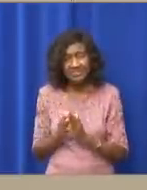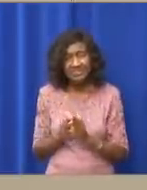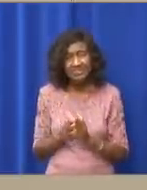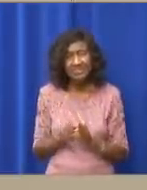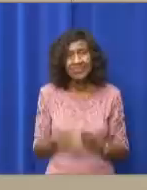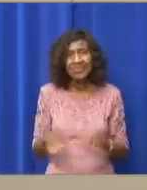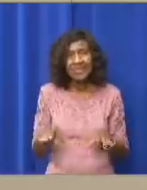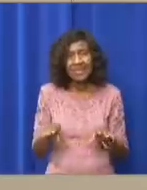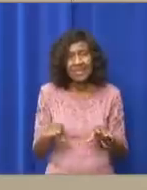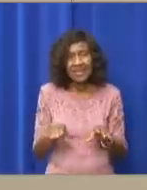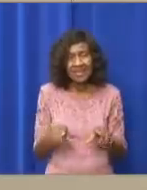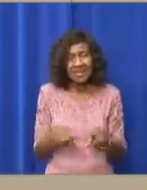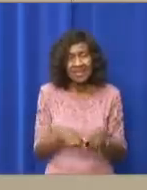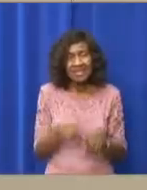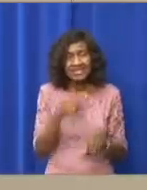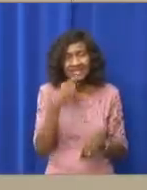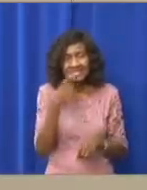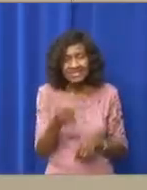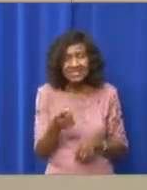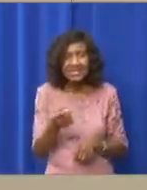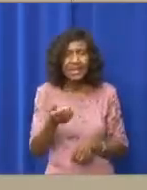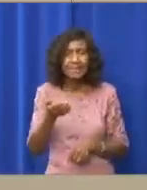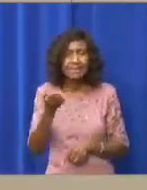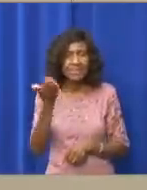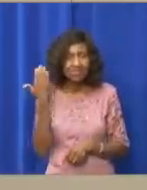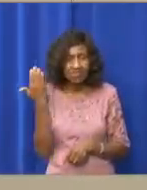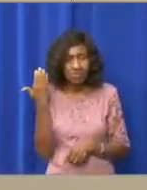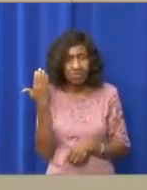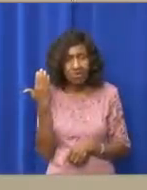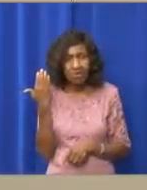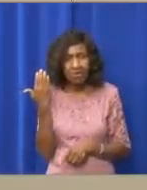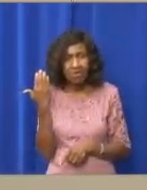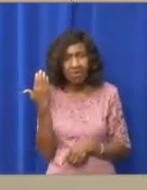I indicated at some of the earlier press briefings this week,